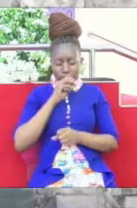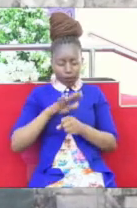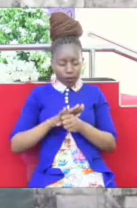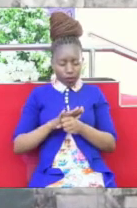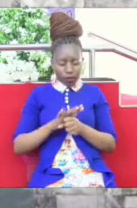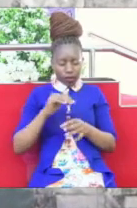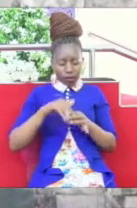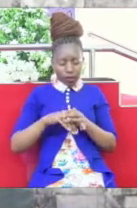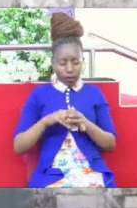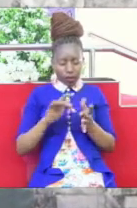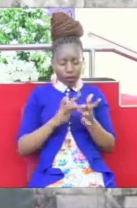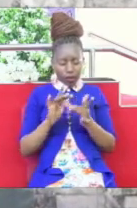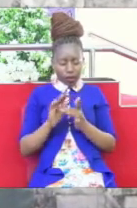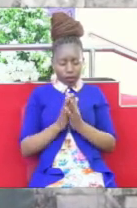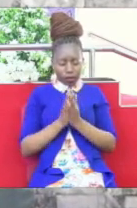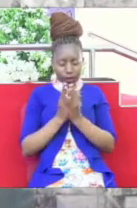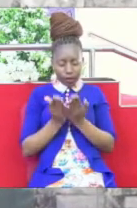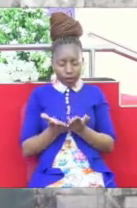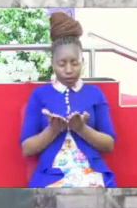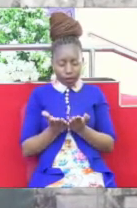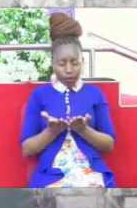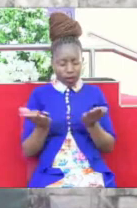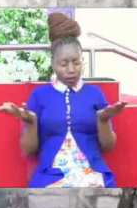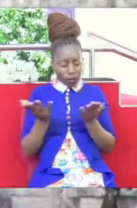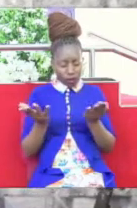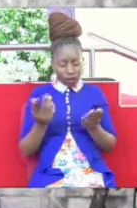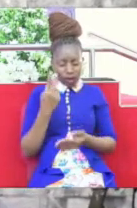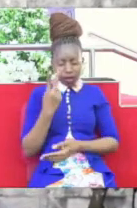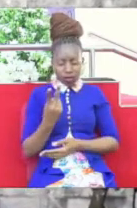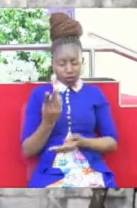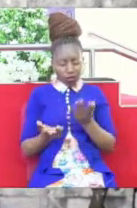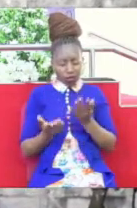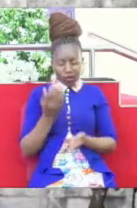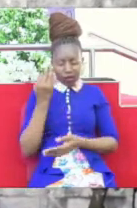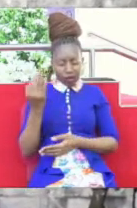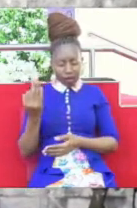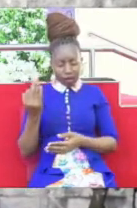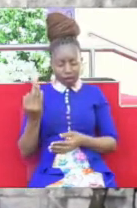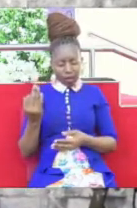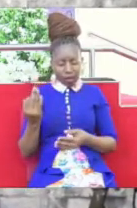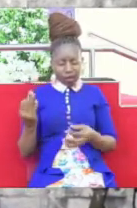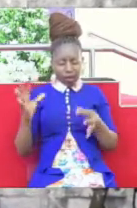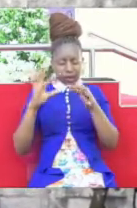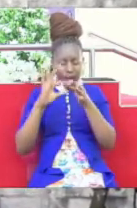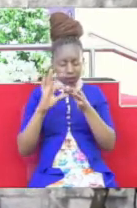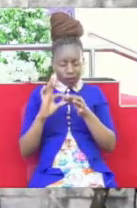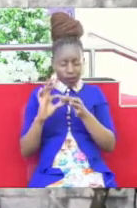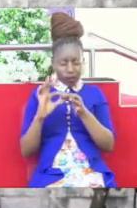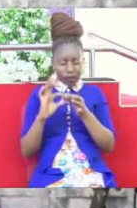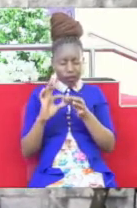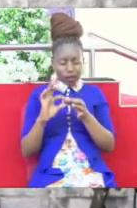Matthew 18:20, for where two or three are gathered in one place, there you